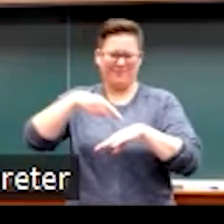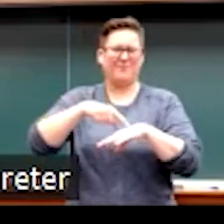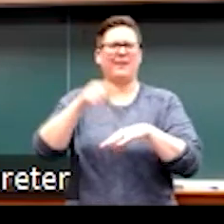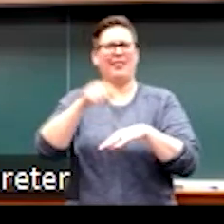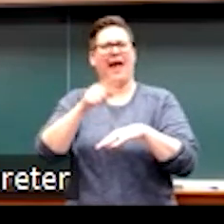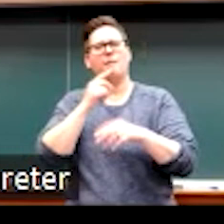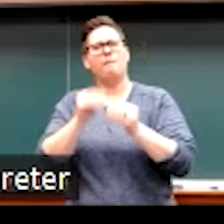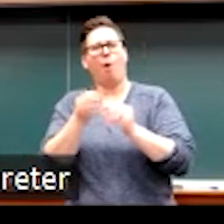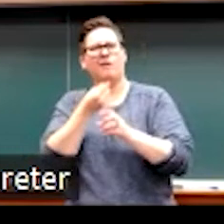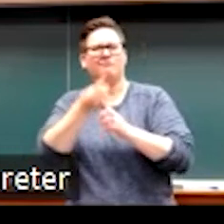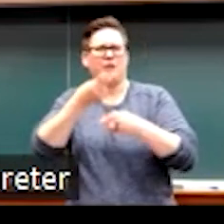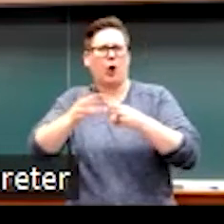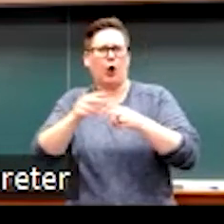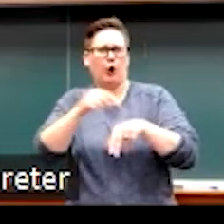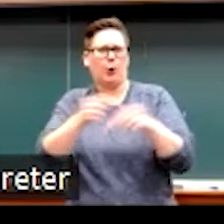approach to